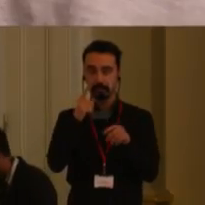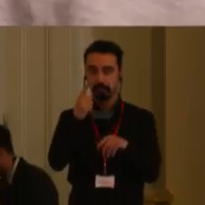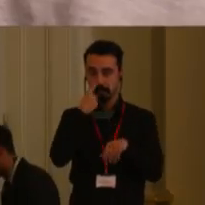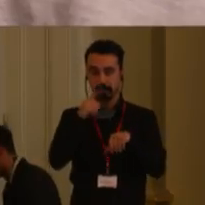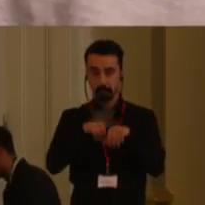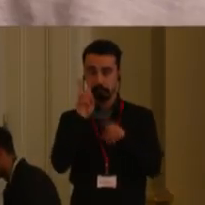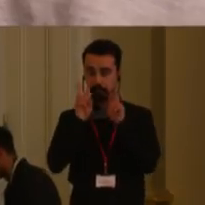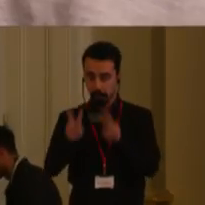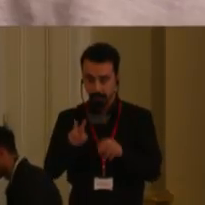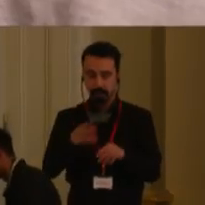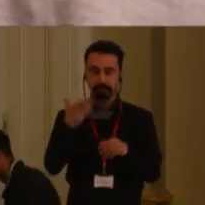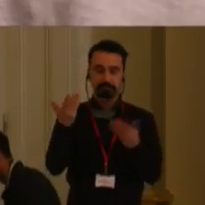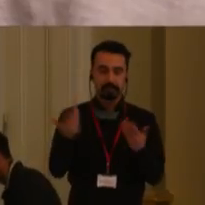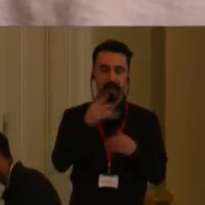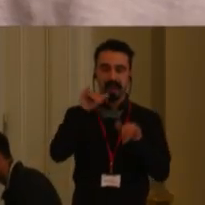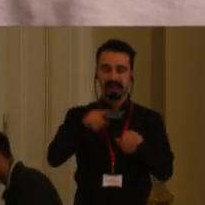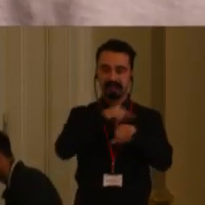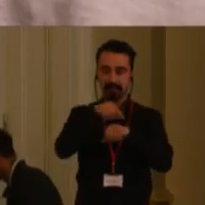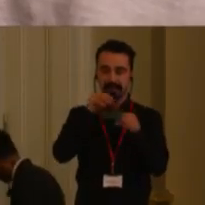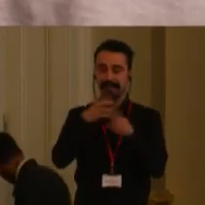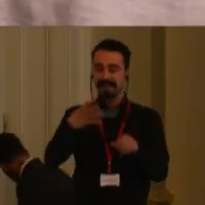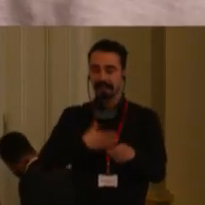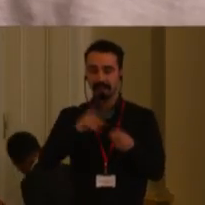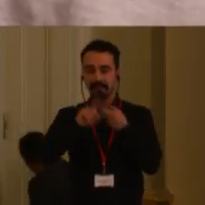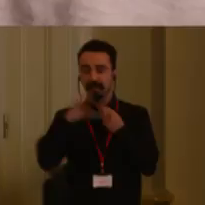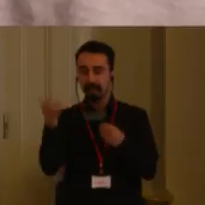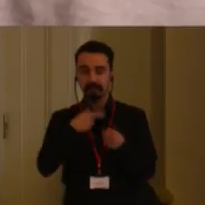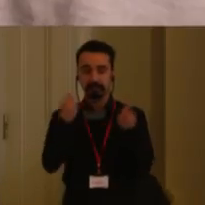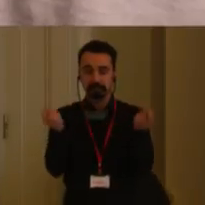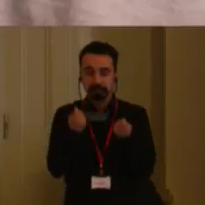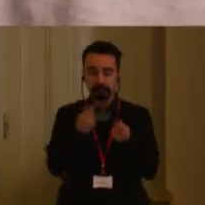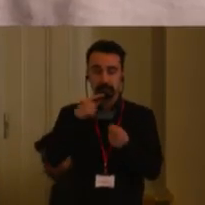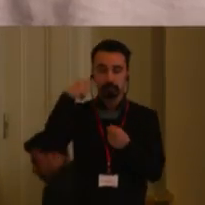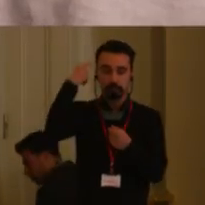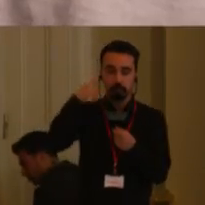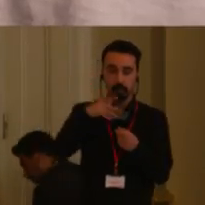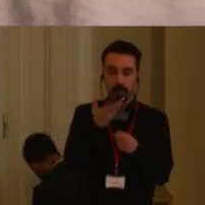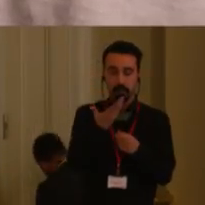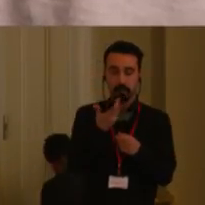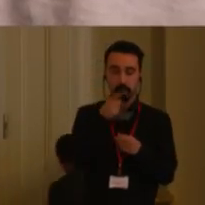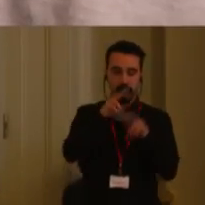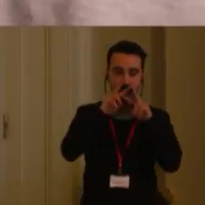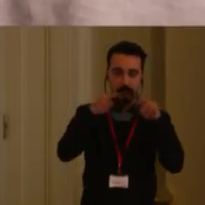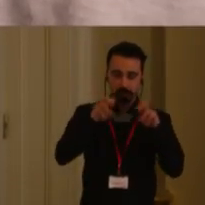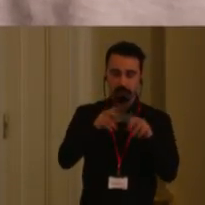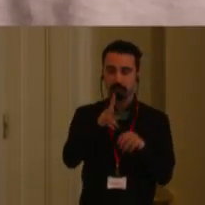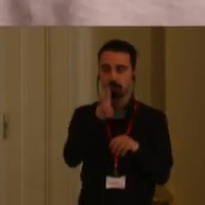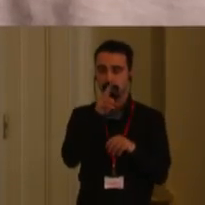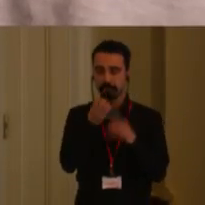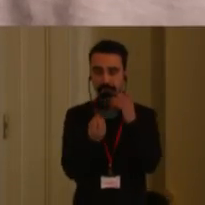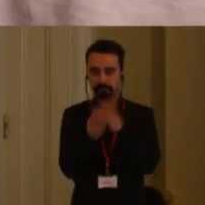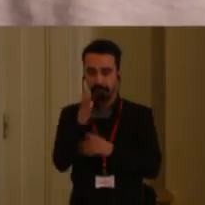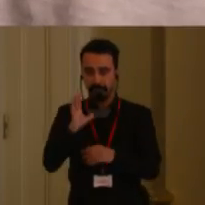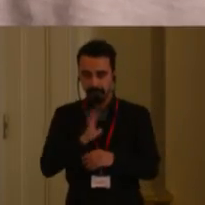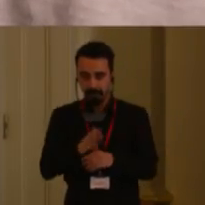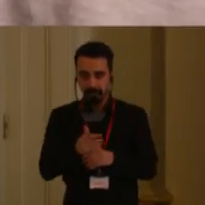dreams, aspirations, anxieties, and concerns. We'd also like to find out how and where they actually